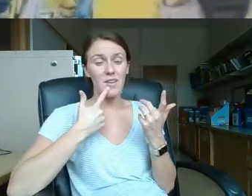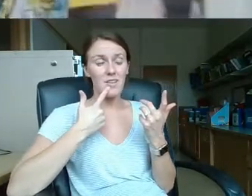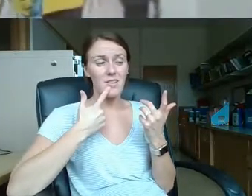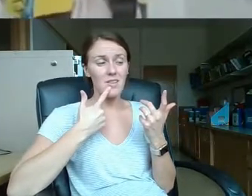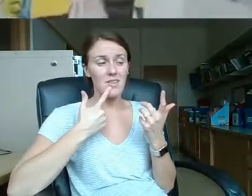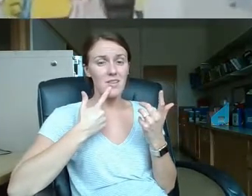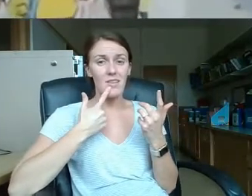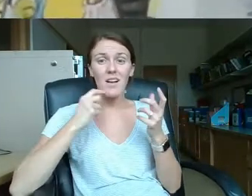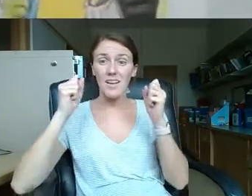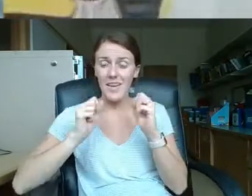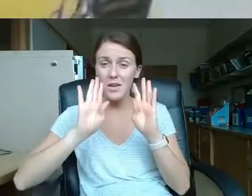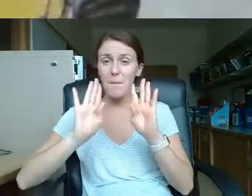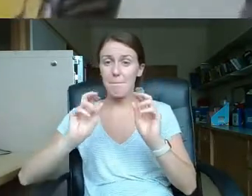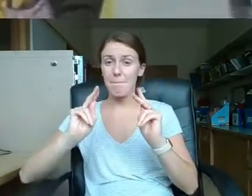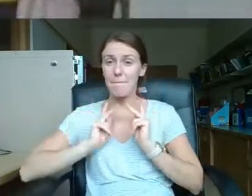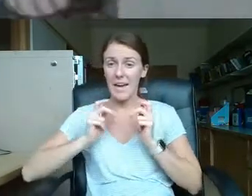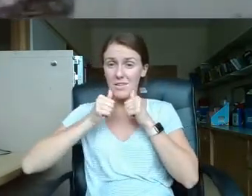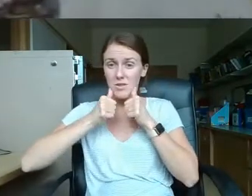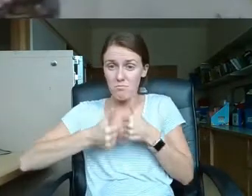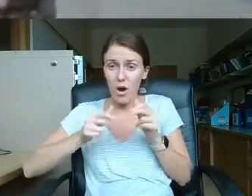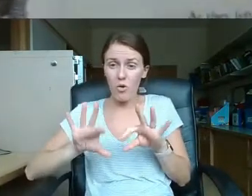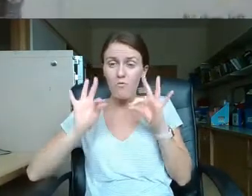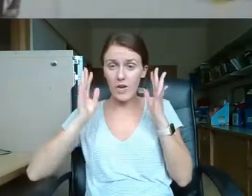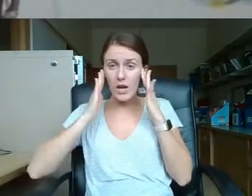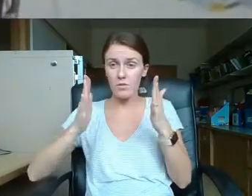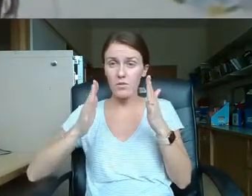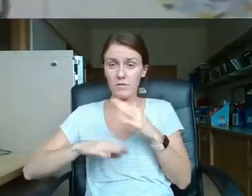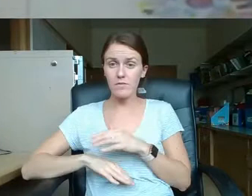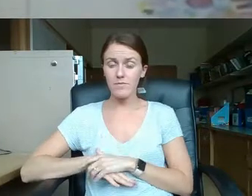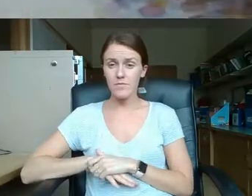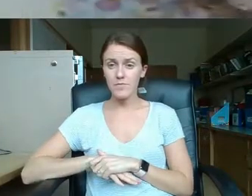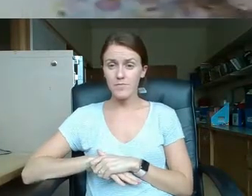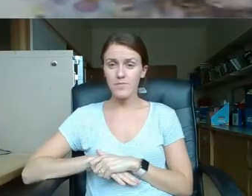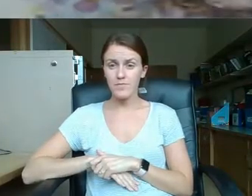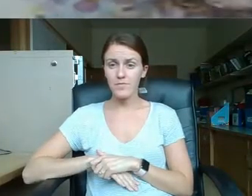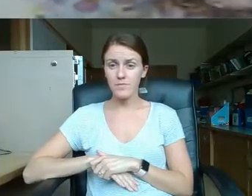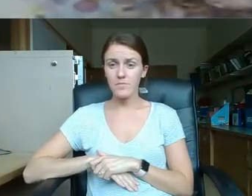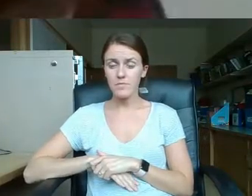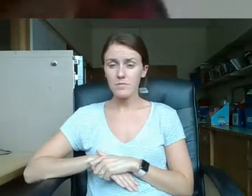tomorrow and check out. I'm sure he'll still be here somewhere.